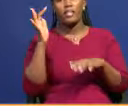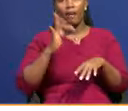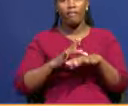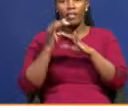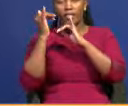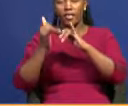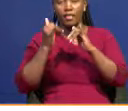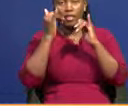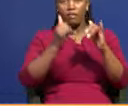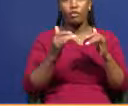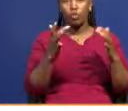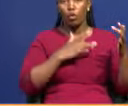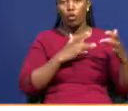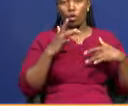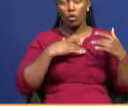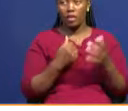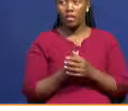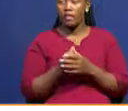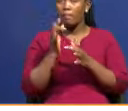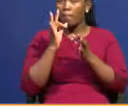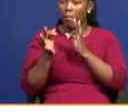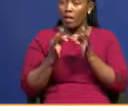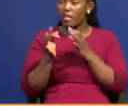therefore, that if I can't do without the phone, then